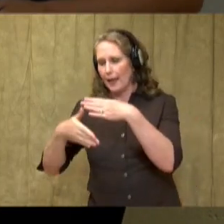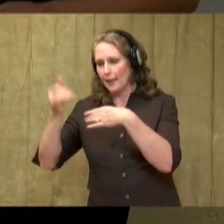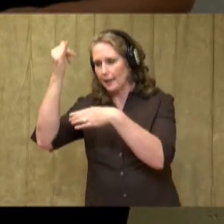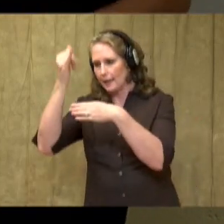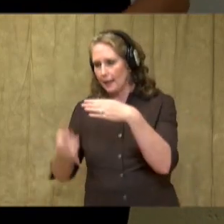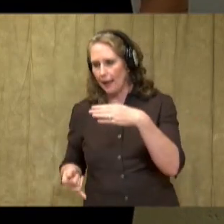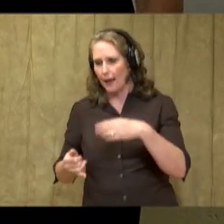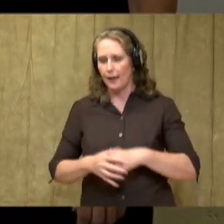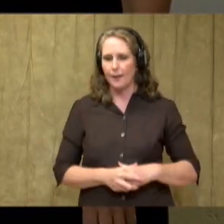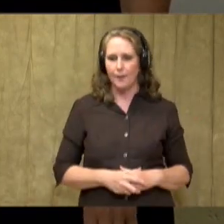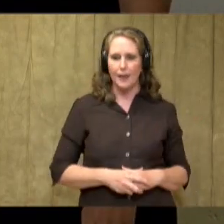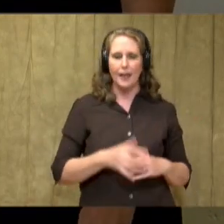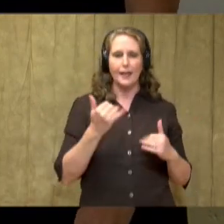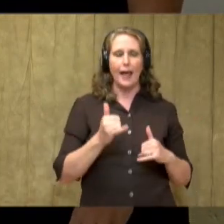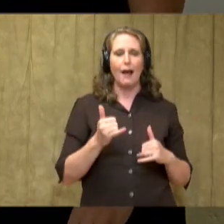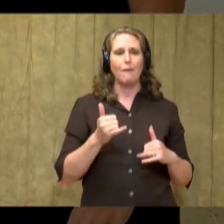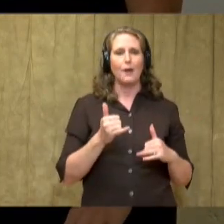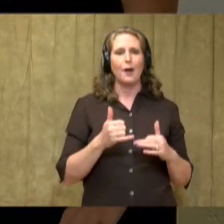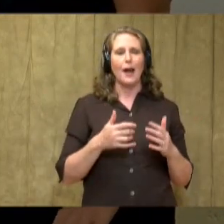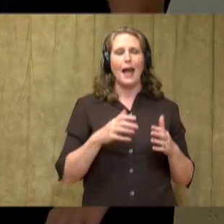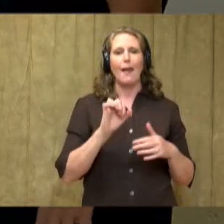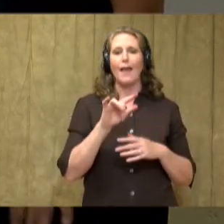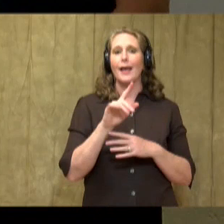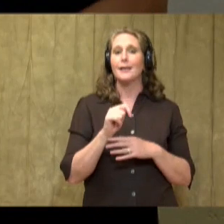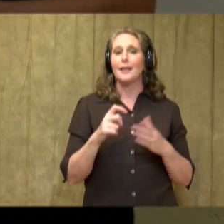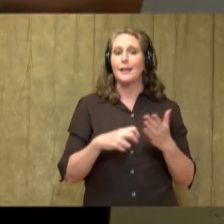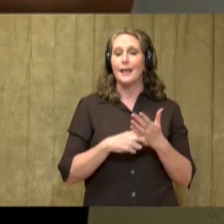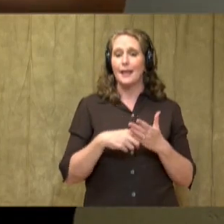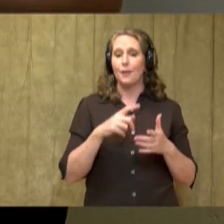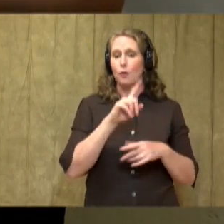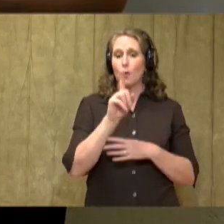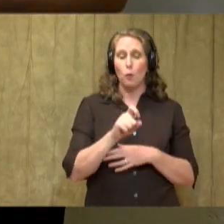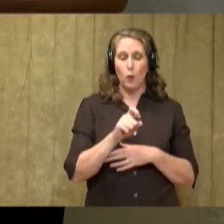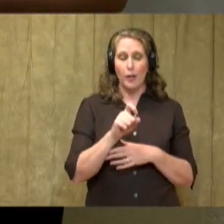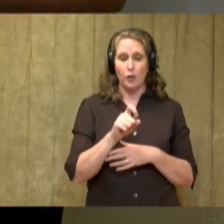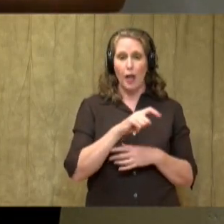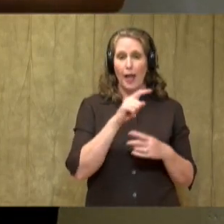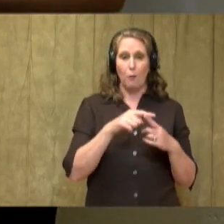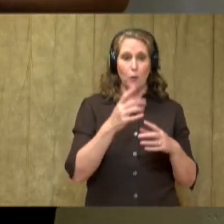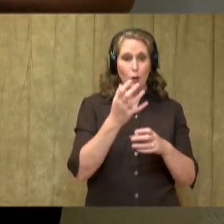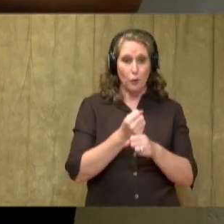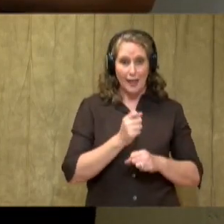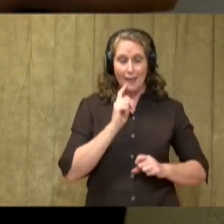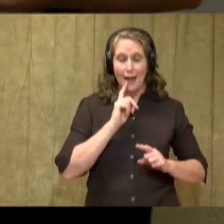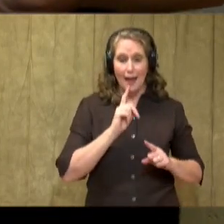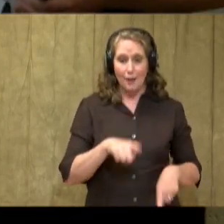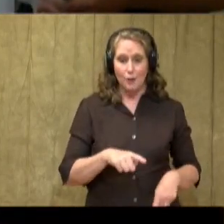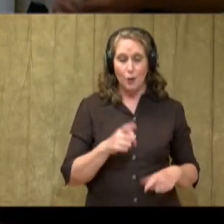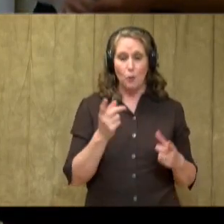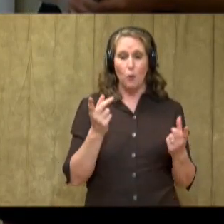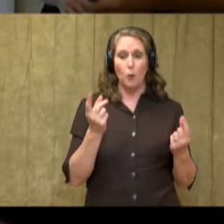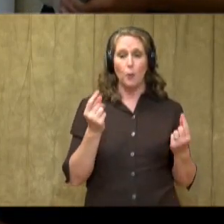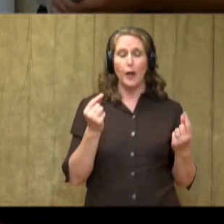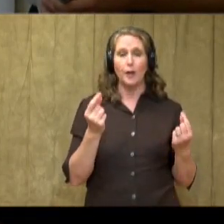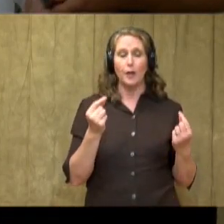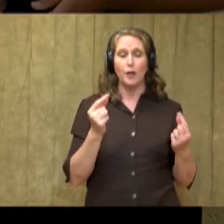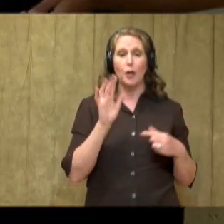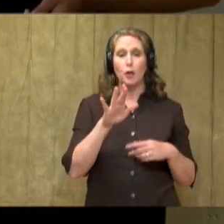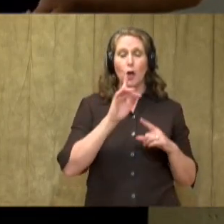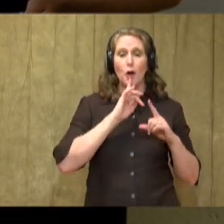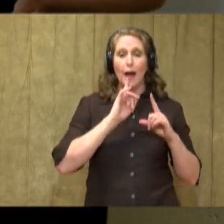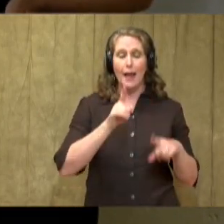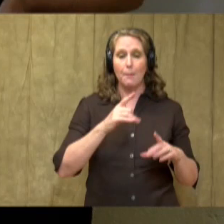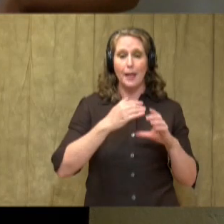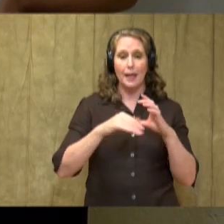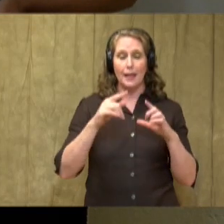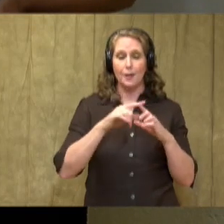Now for our exit ticket. I'm going to read the question today, and then when you get the answer, you're going to email your answer